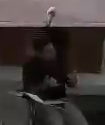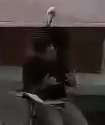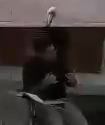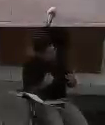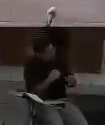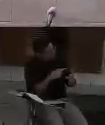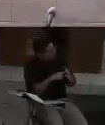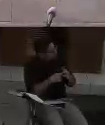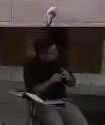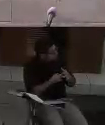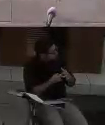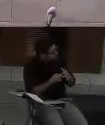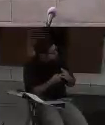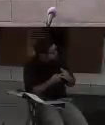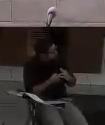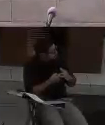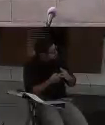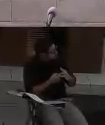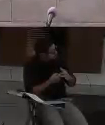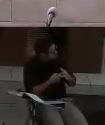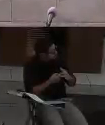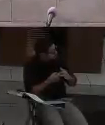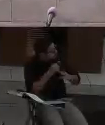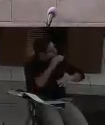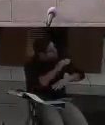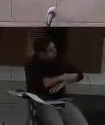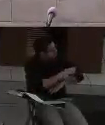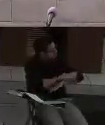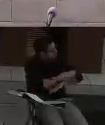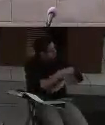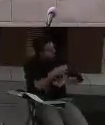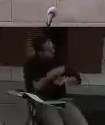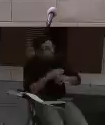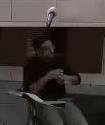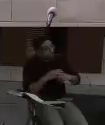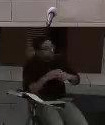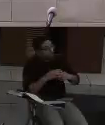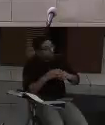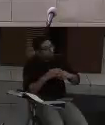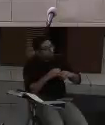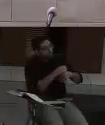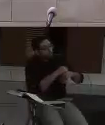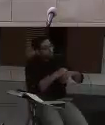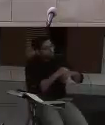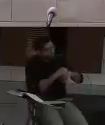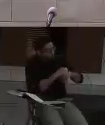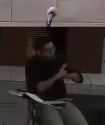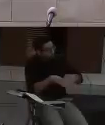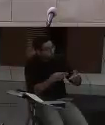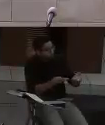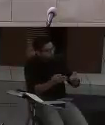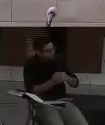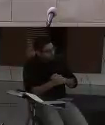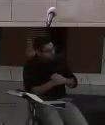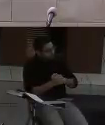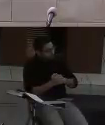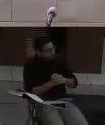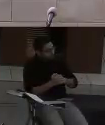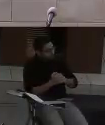and being. We also offer for you here in this place today this oil and laying on of hands, oil of